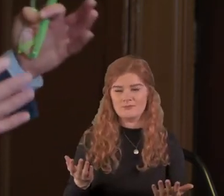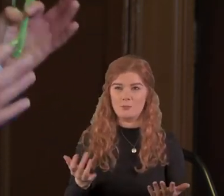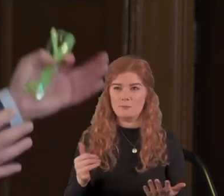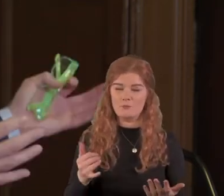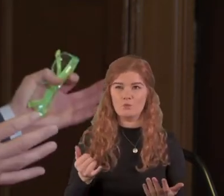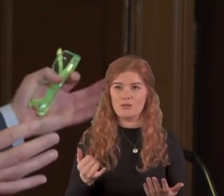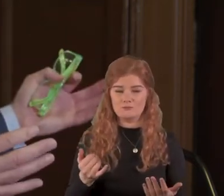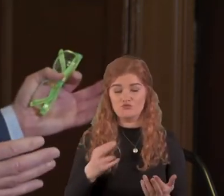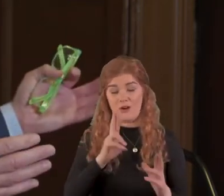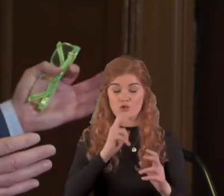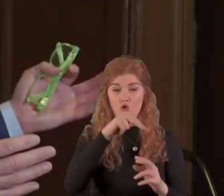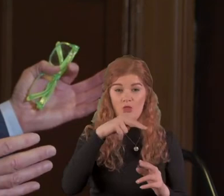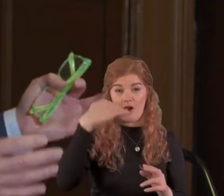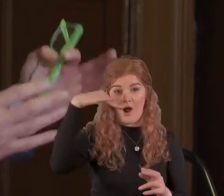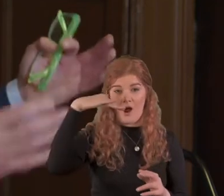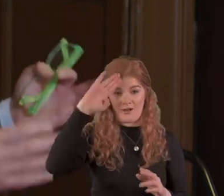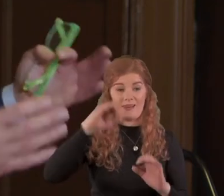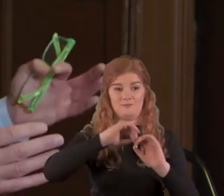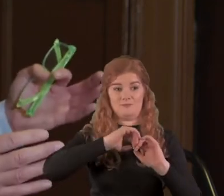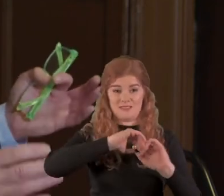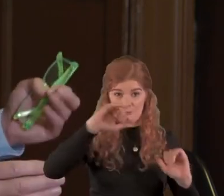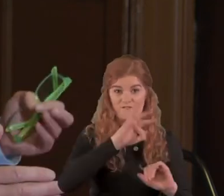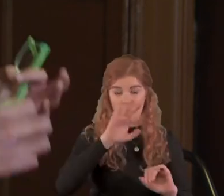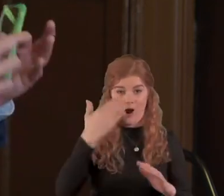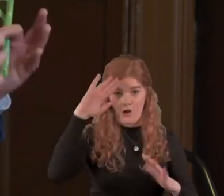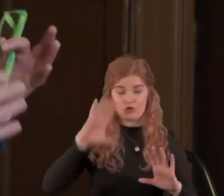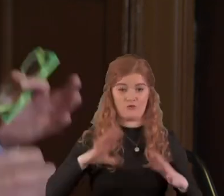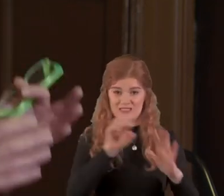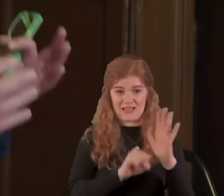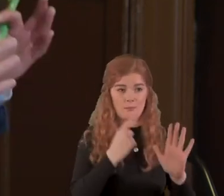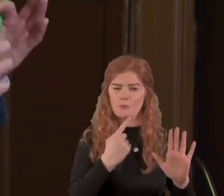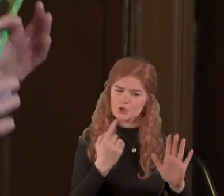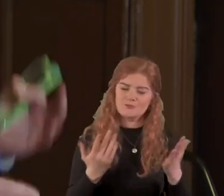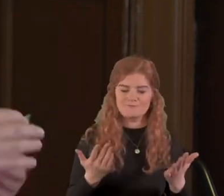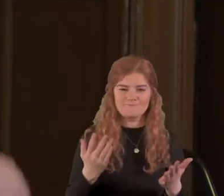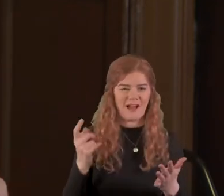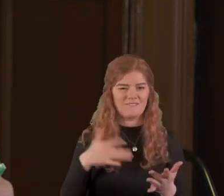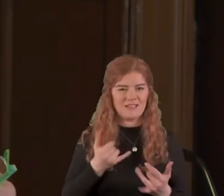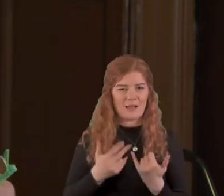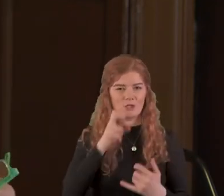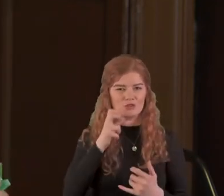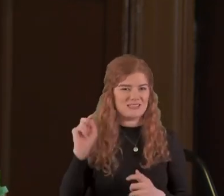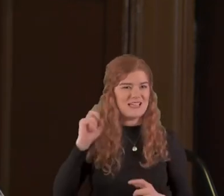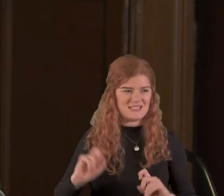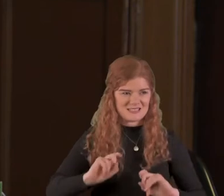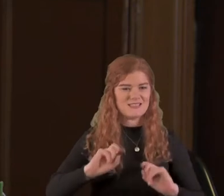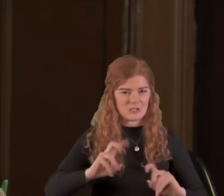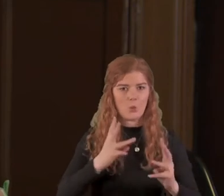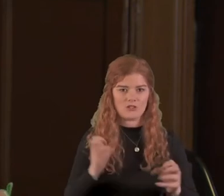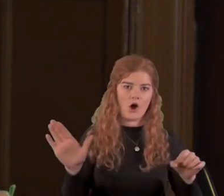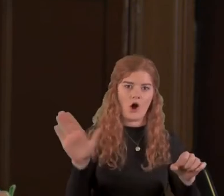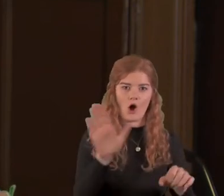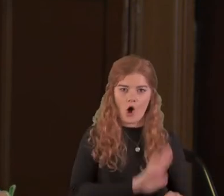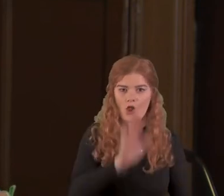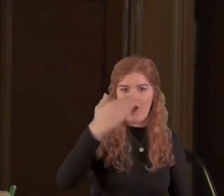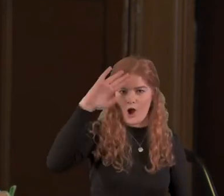Northern Ireland left the Irish Free State, so that was clearly going to happen. But in some way, he still wanted there to be an all-Ireland settlement. So the